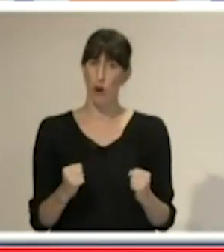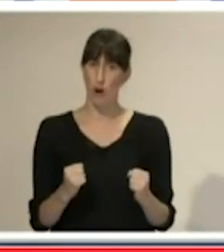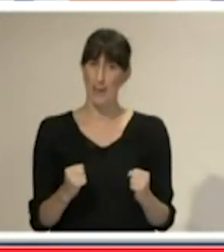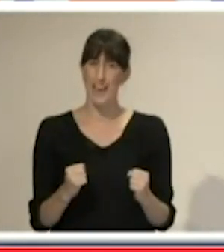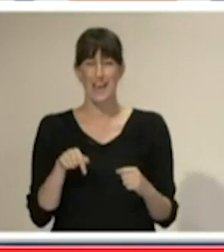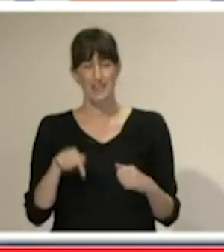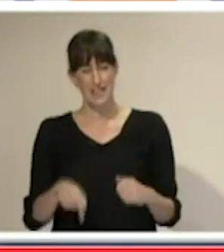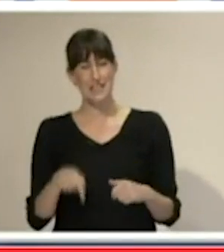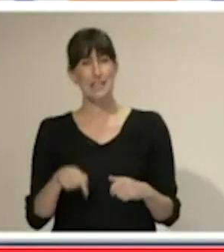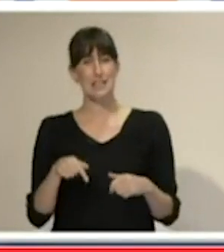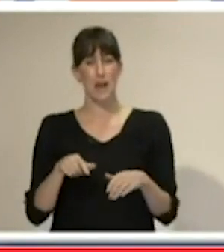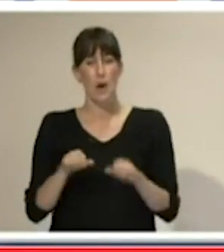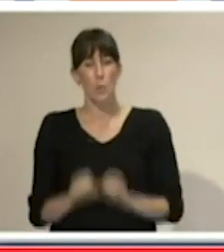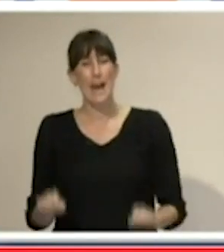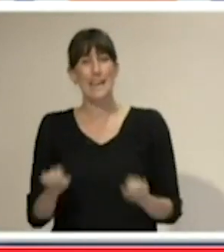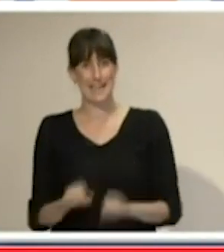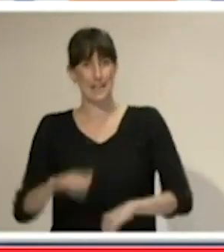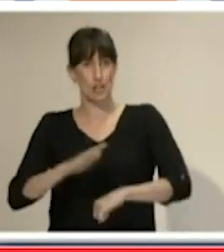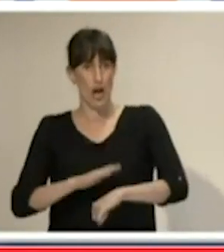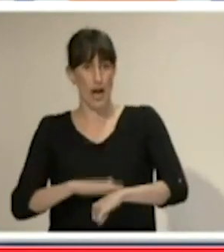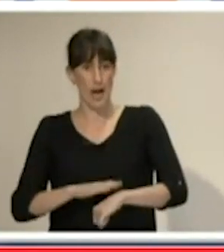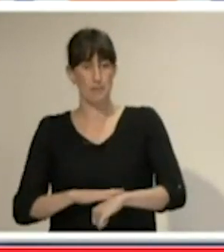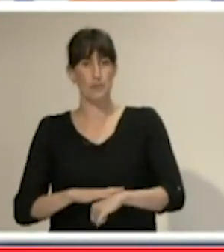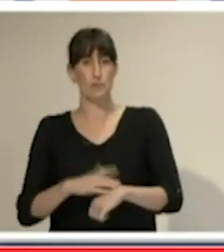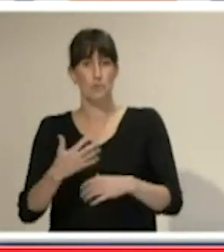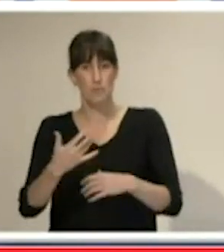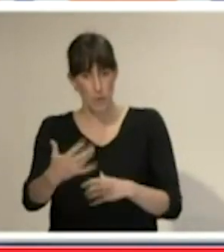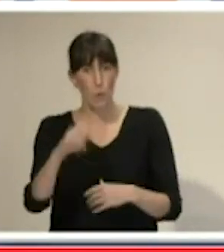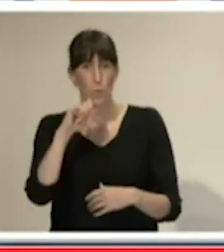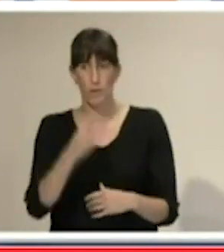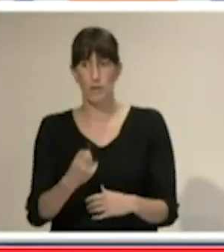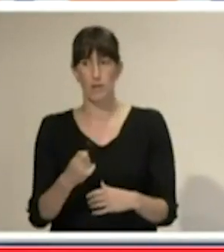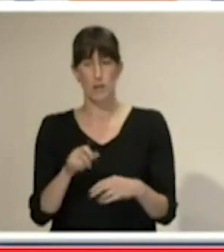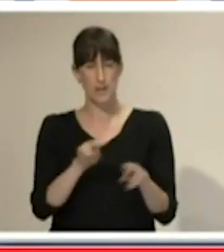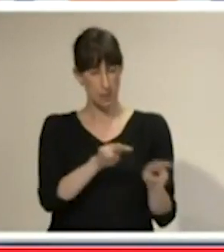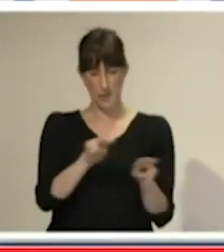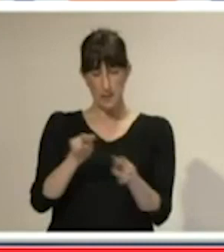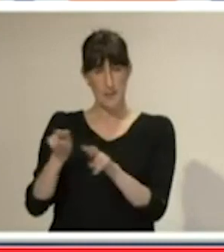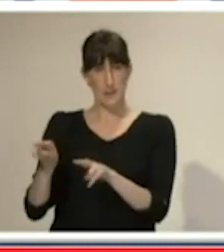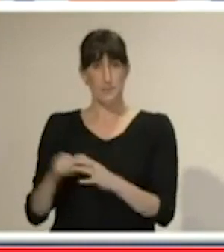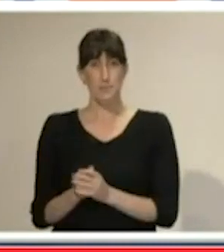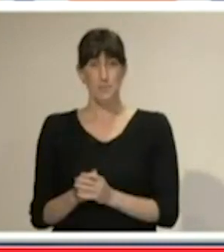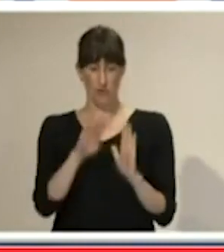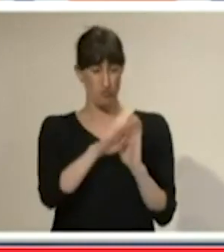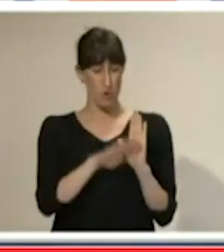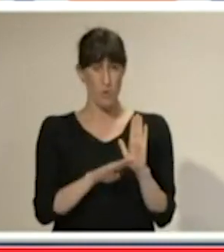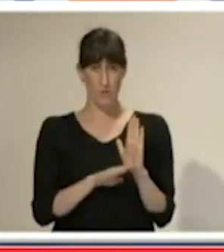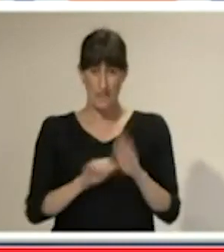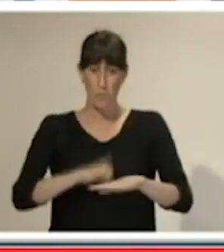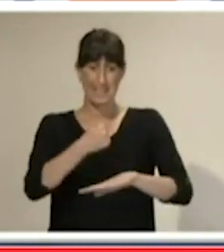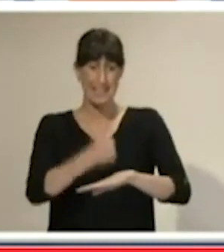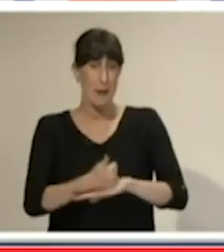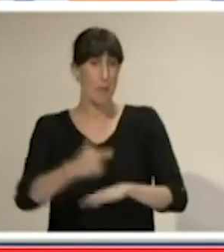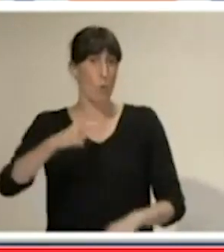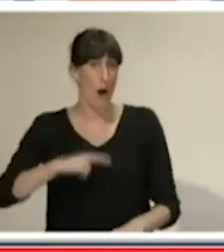make sure that we're vigilant in the way that we treat it. The rules are ultimately in place for a reason, and that reason is to keep us safe,